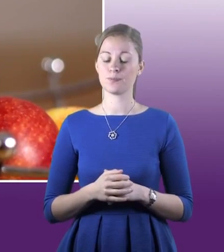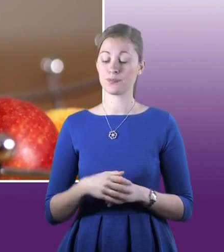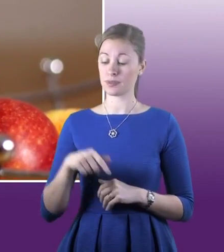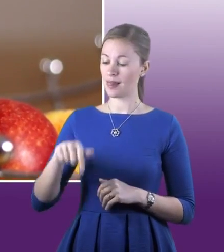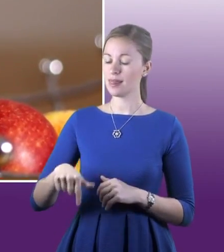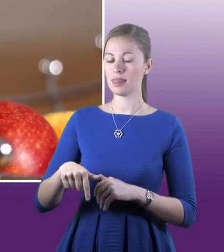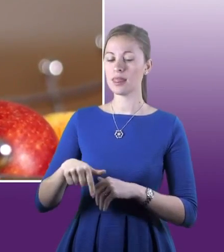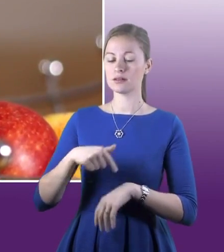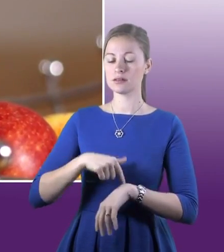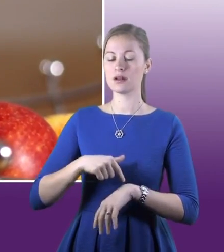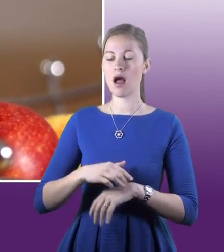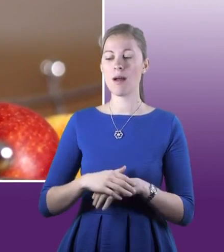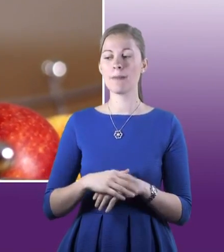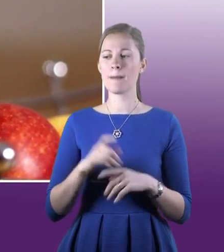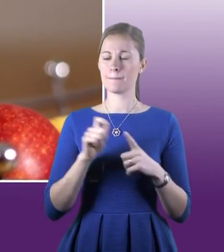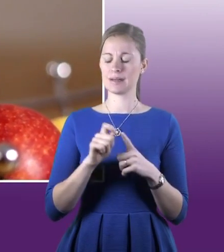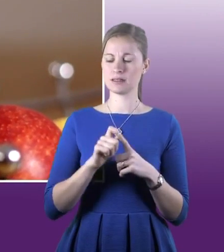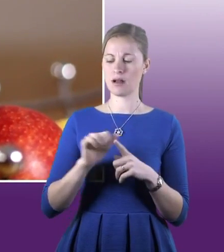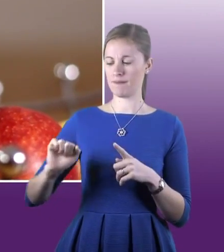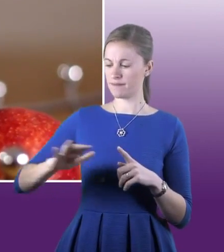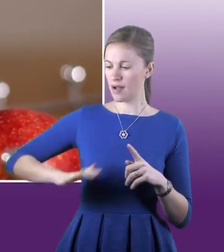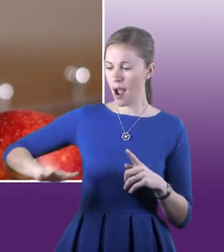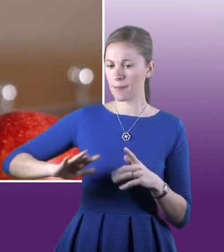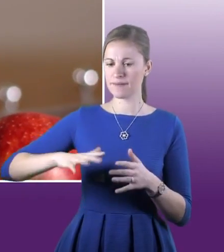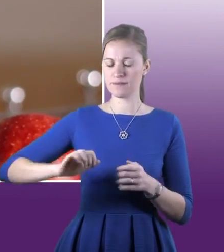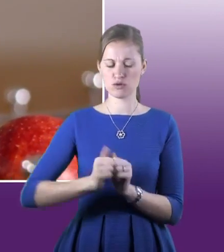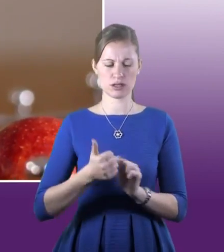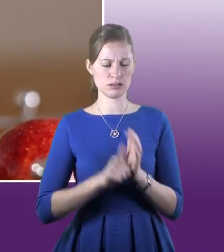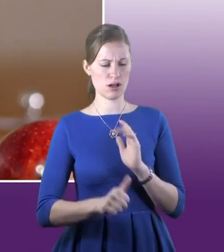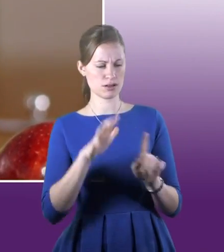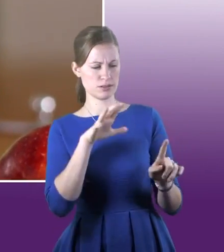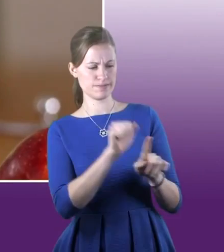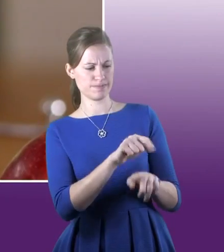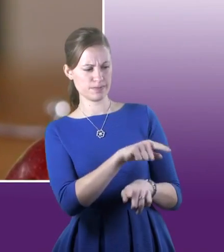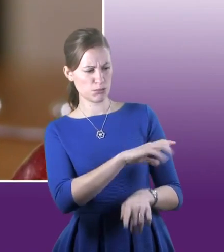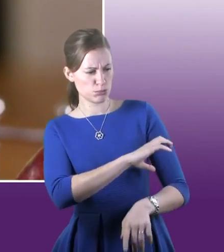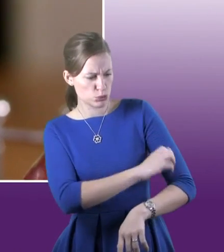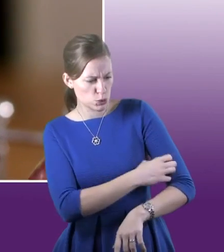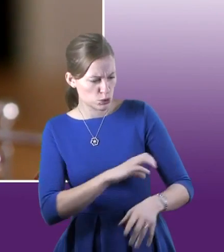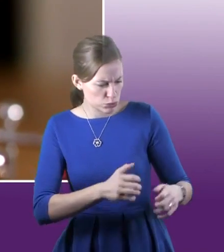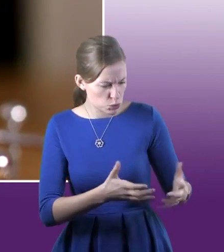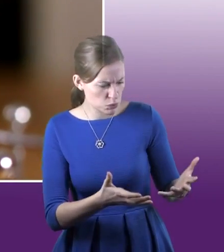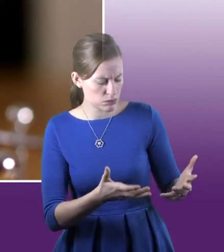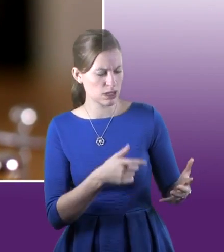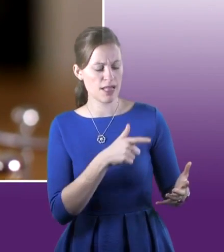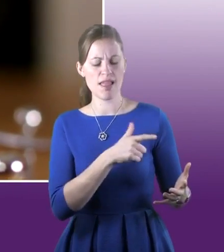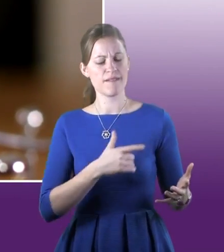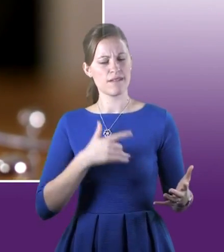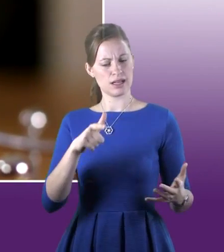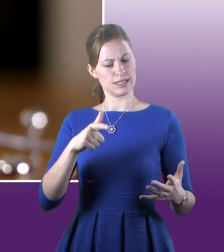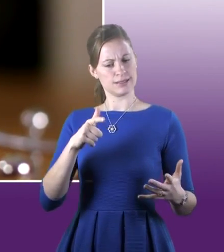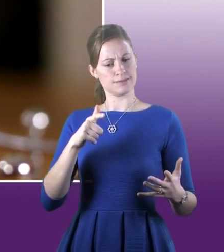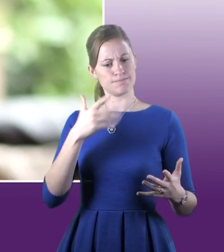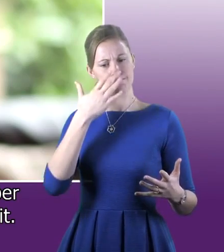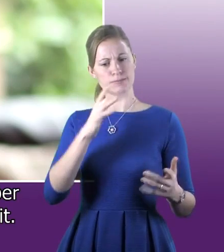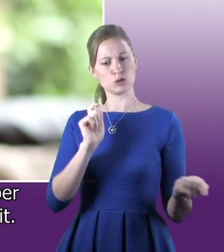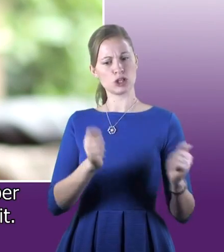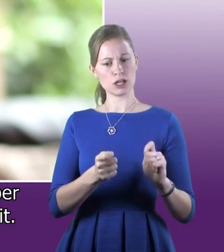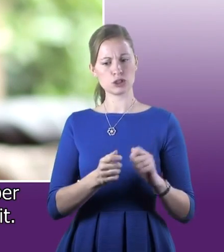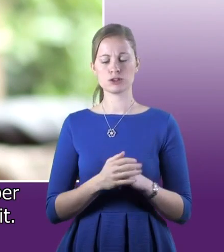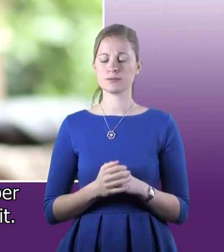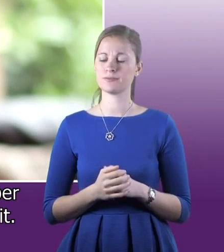this time that Peter's family and friends started to notice unusual bruising, and they felt that he had changed. We were